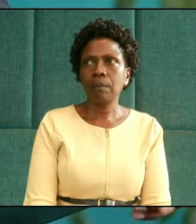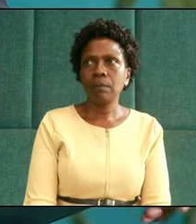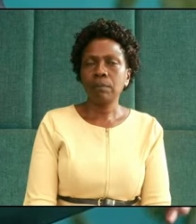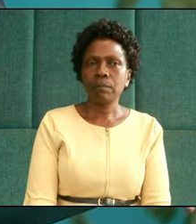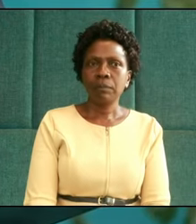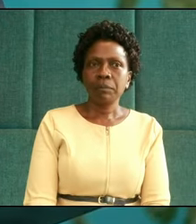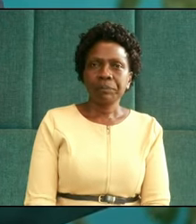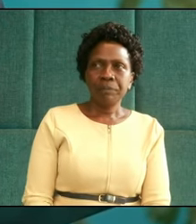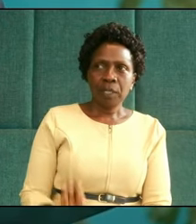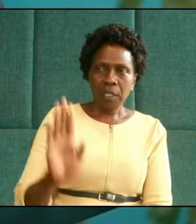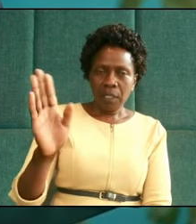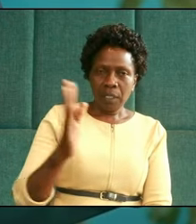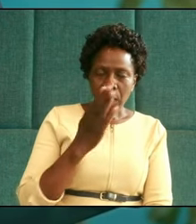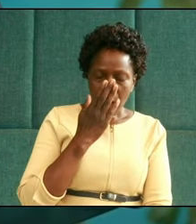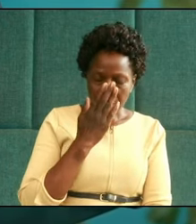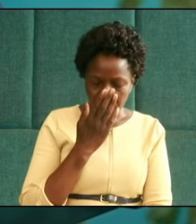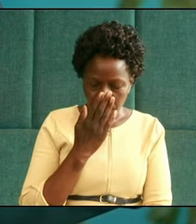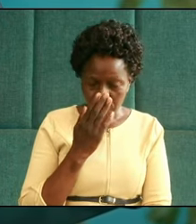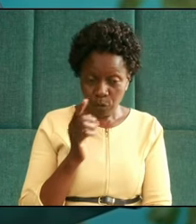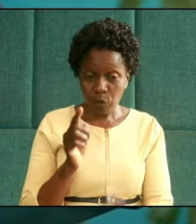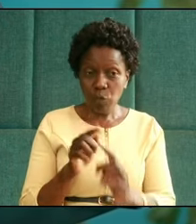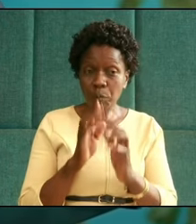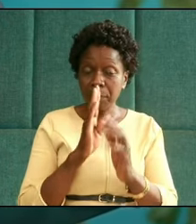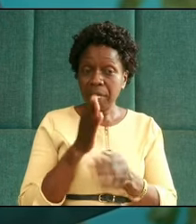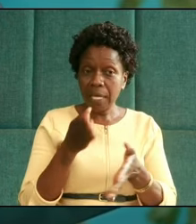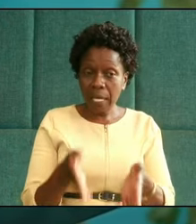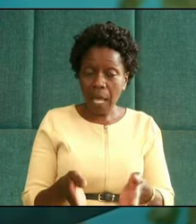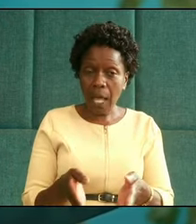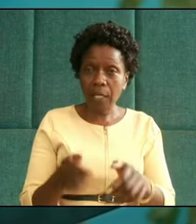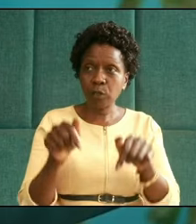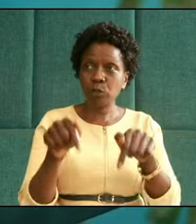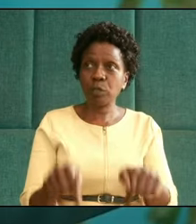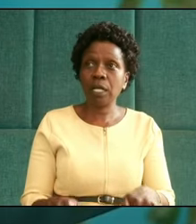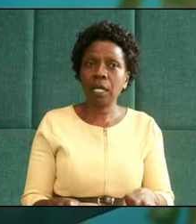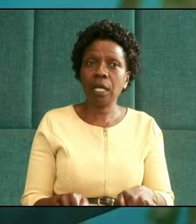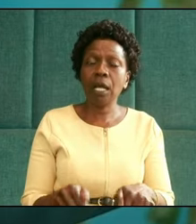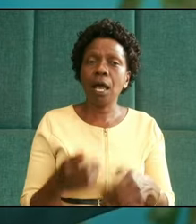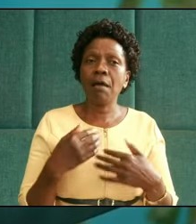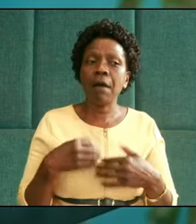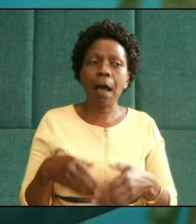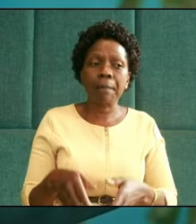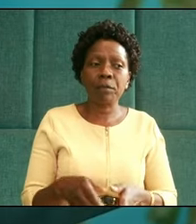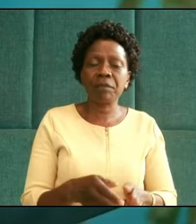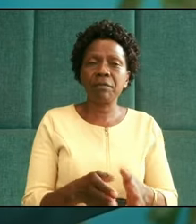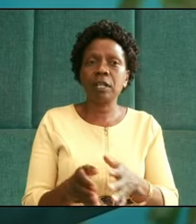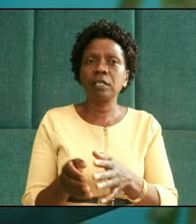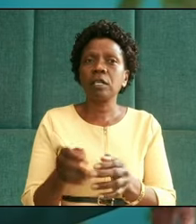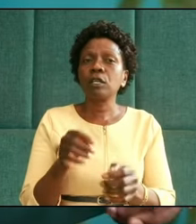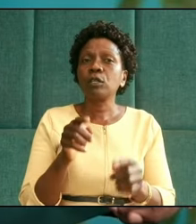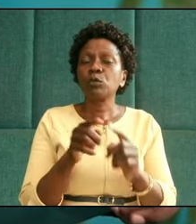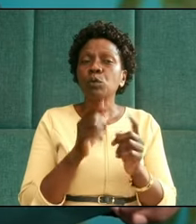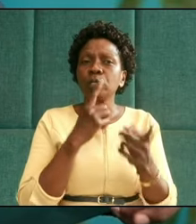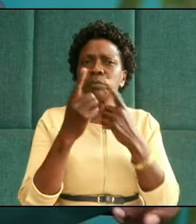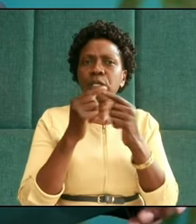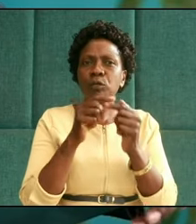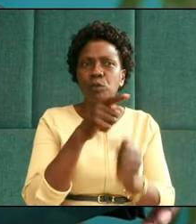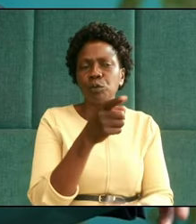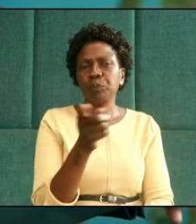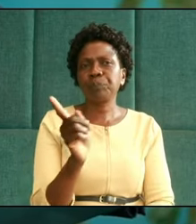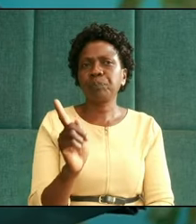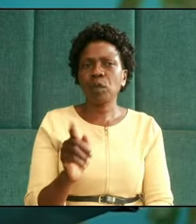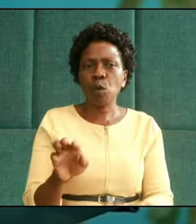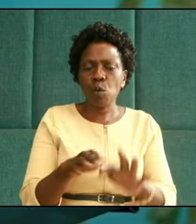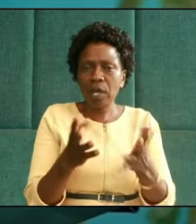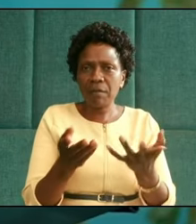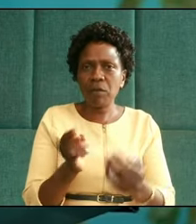I'm humbled to be here today and be given the privilege to speak to you